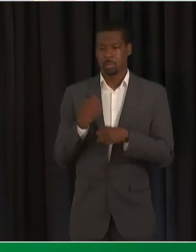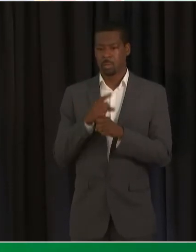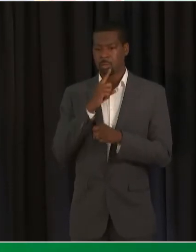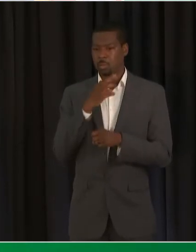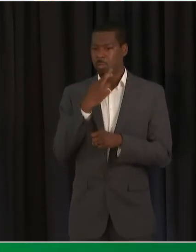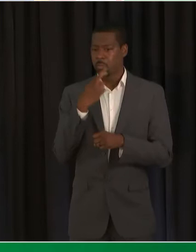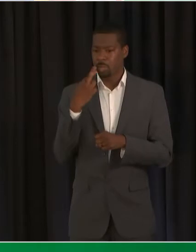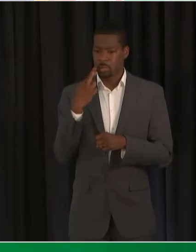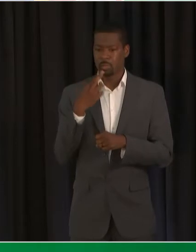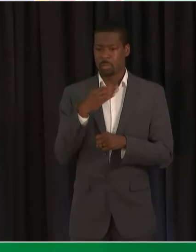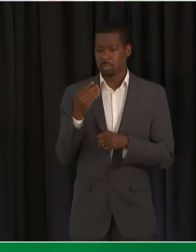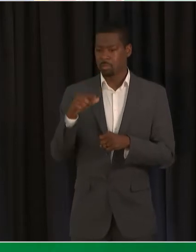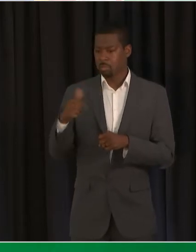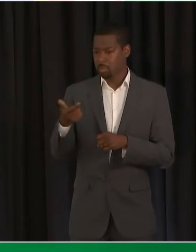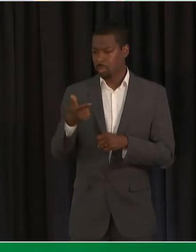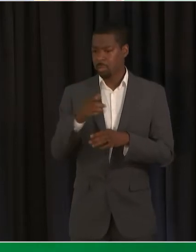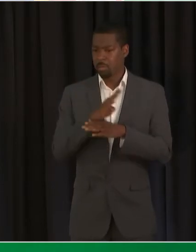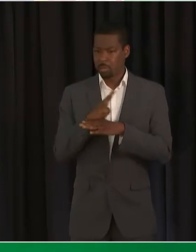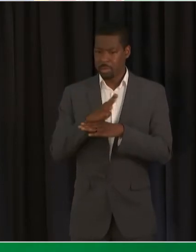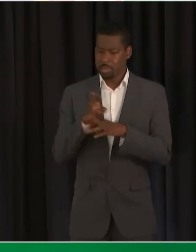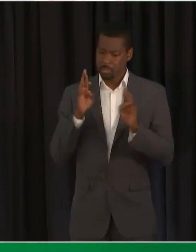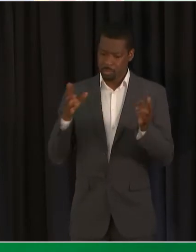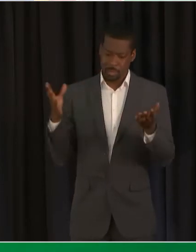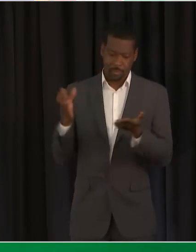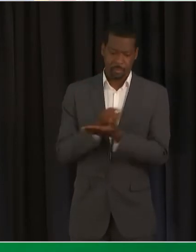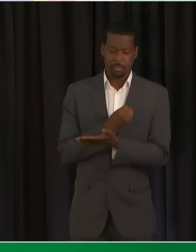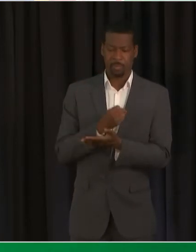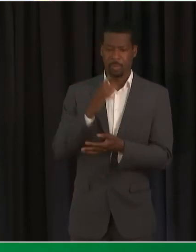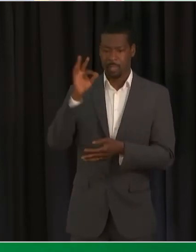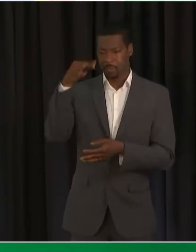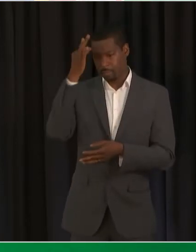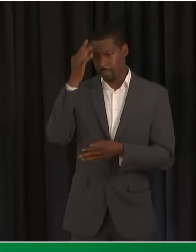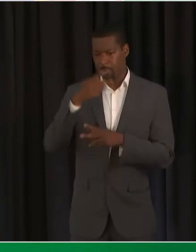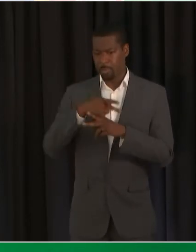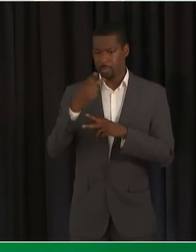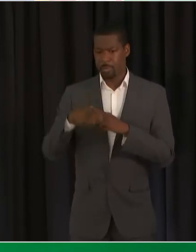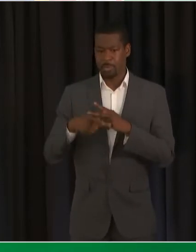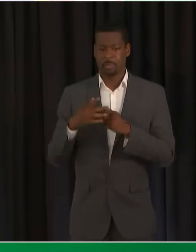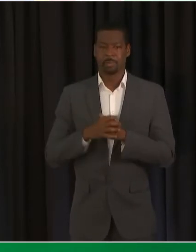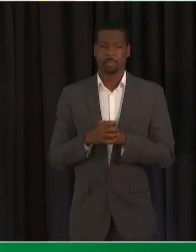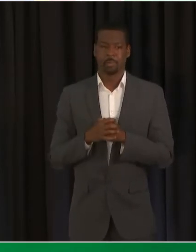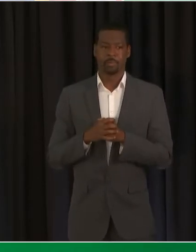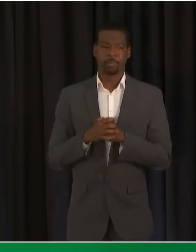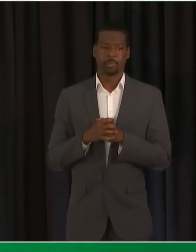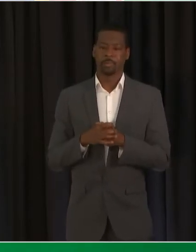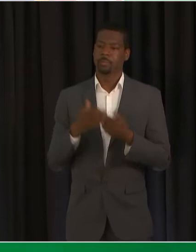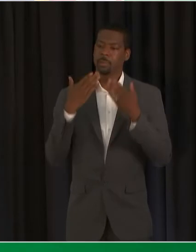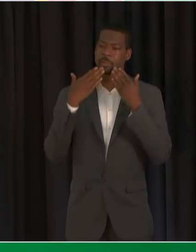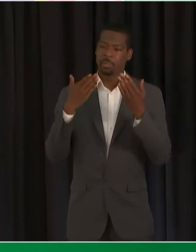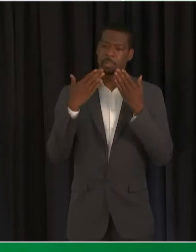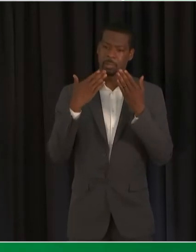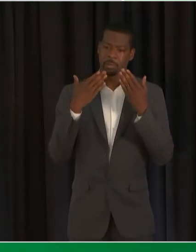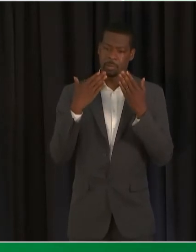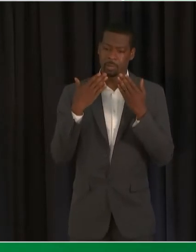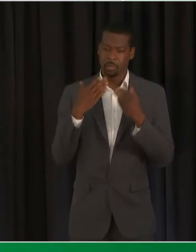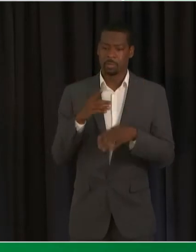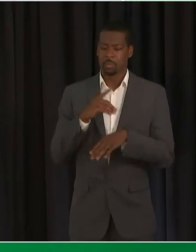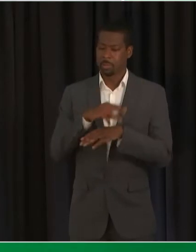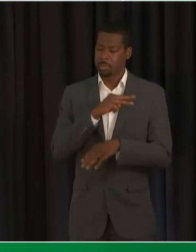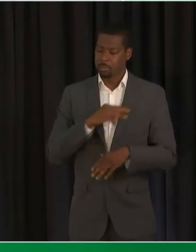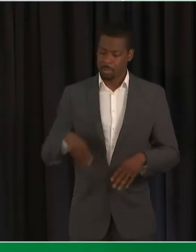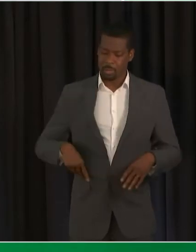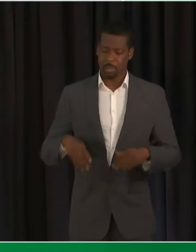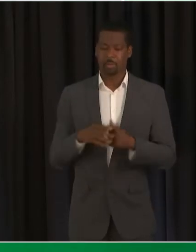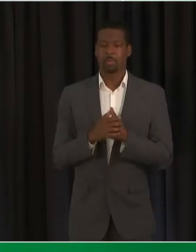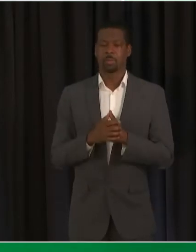other businesses are ready to take advantage of these federal programs. So with that, I'll turn it over to Sean. Thank you, Deputy Mayor. Always a pleasure to